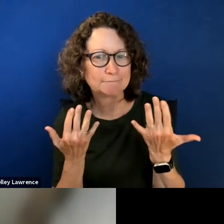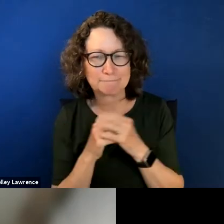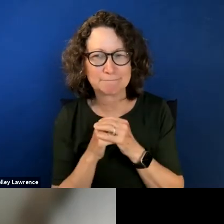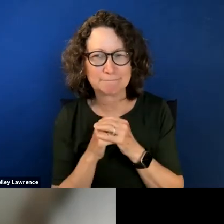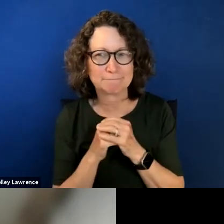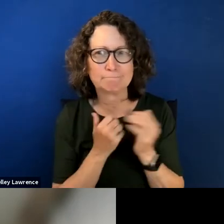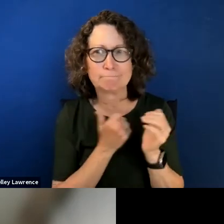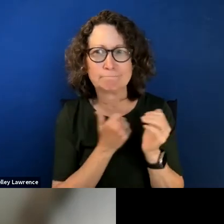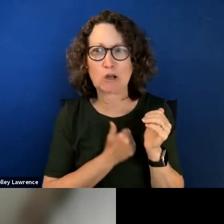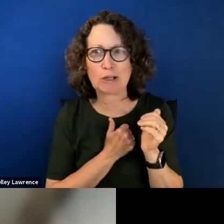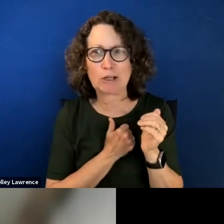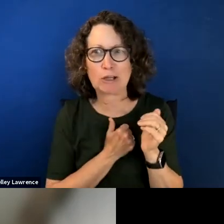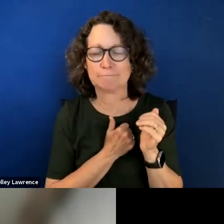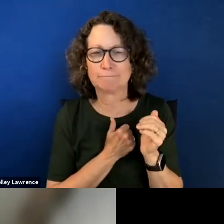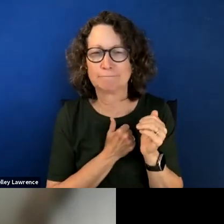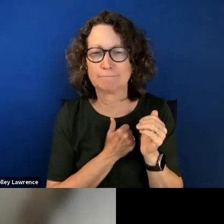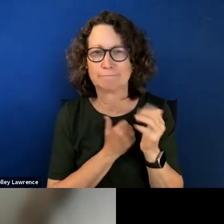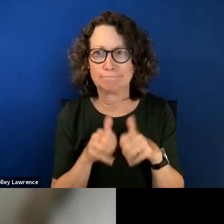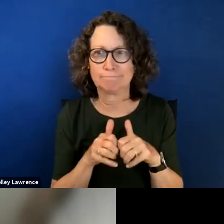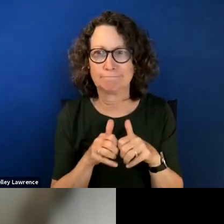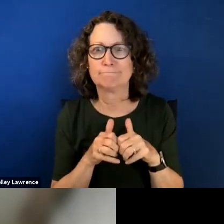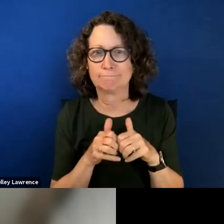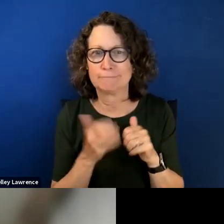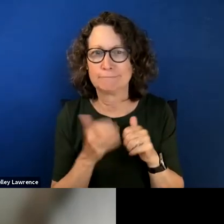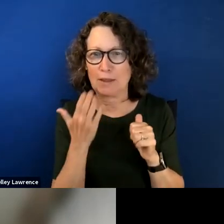All right, thank you.